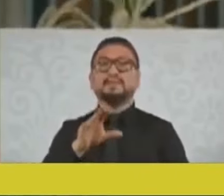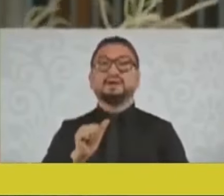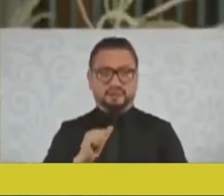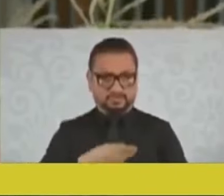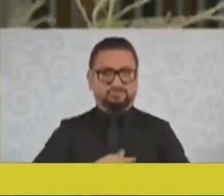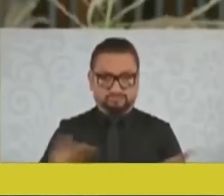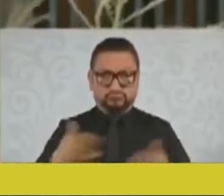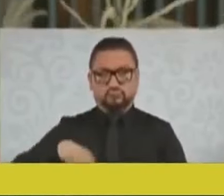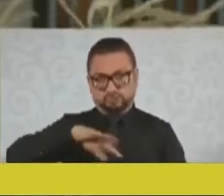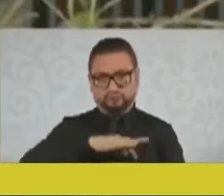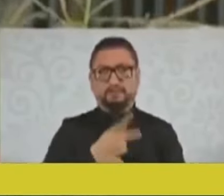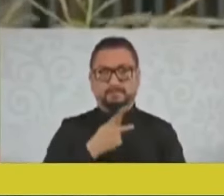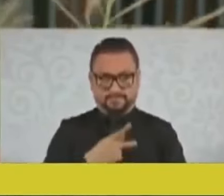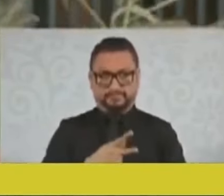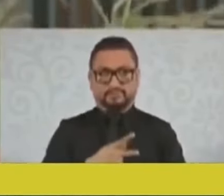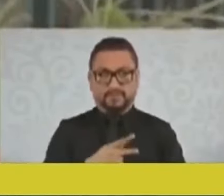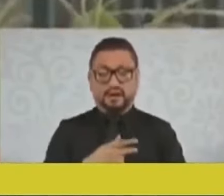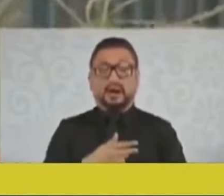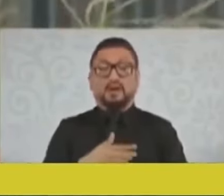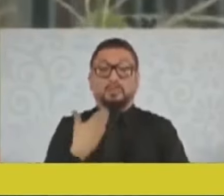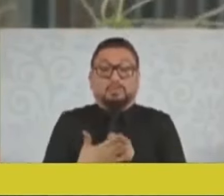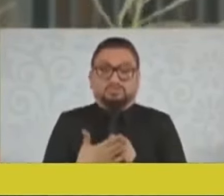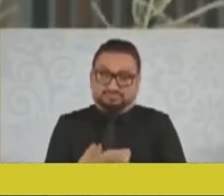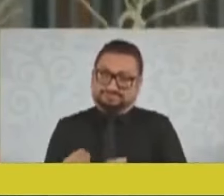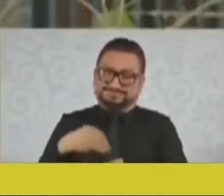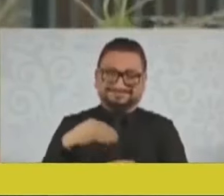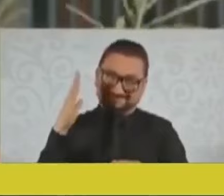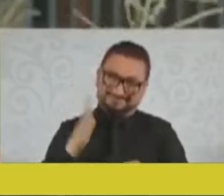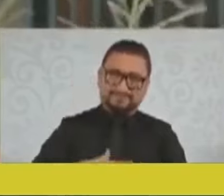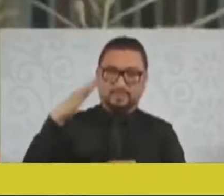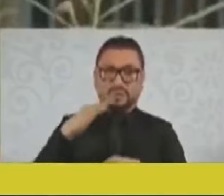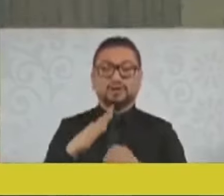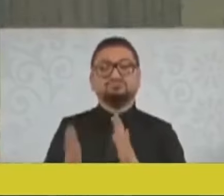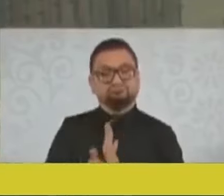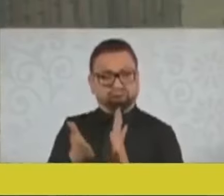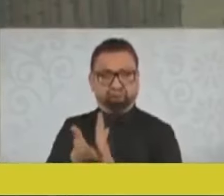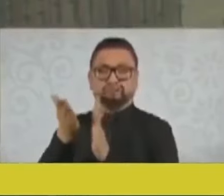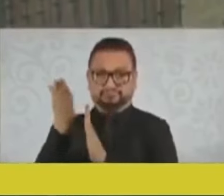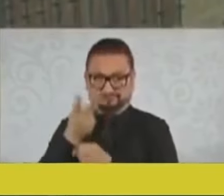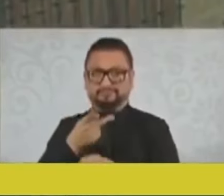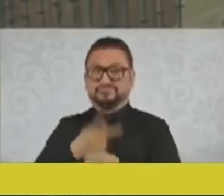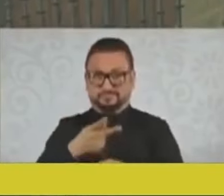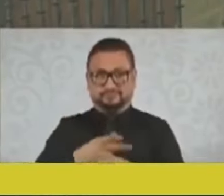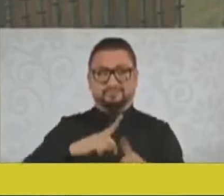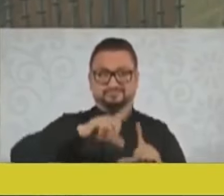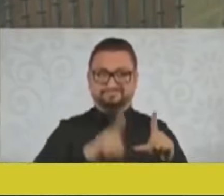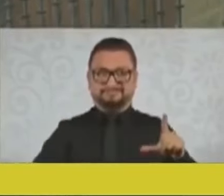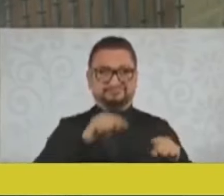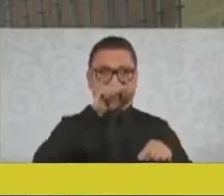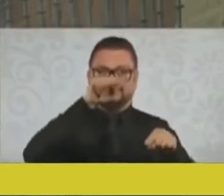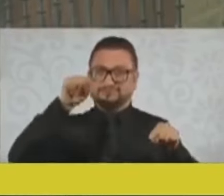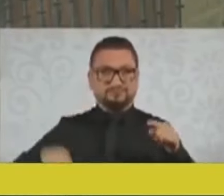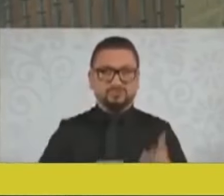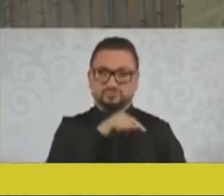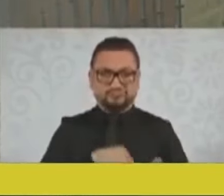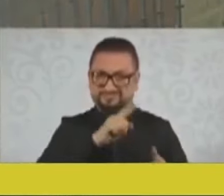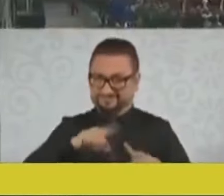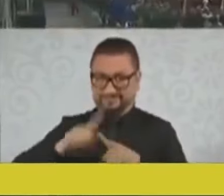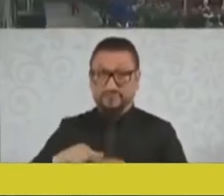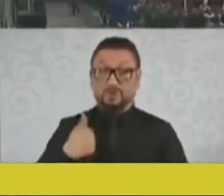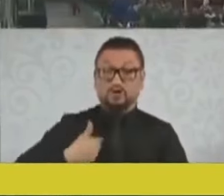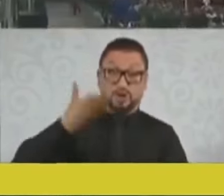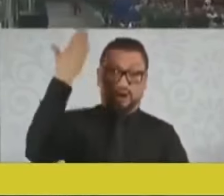scholarity and don't drop school. All of the students of preparatory high school have scholarships,